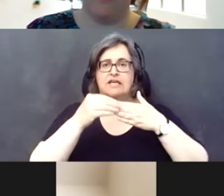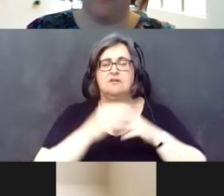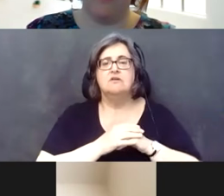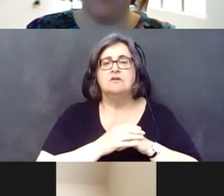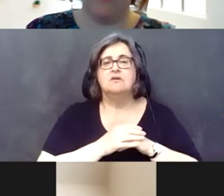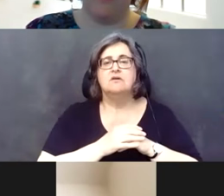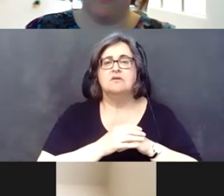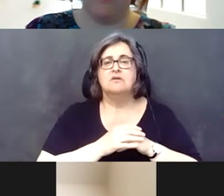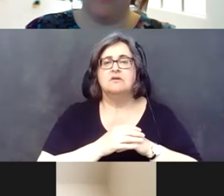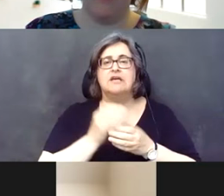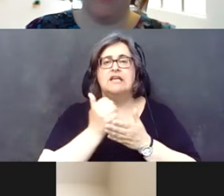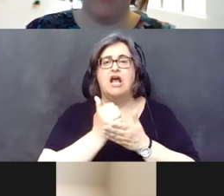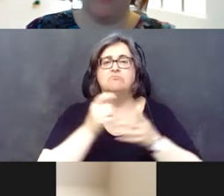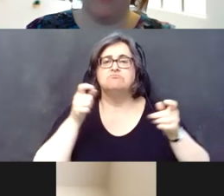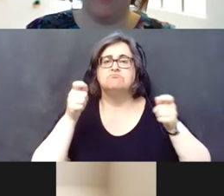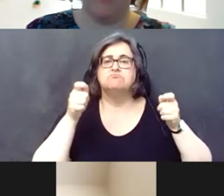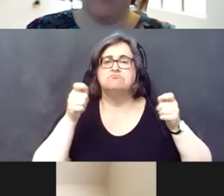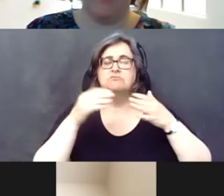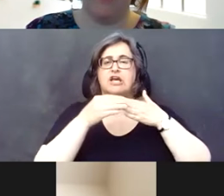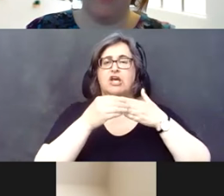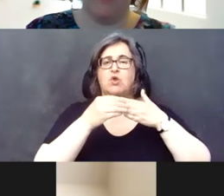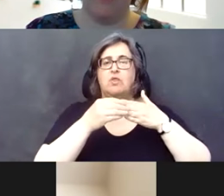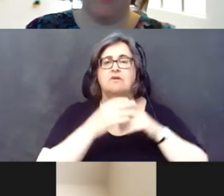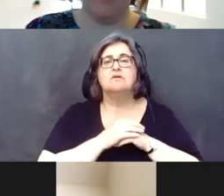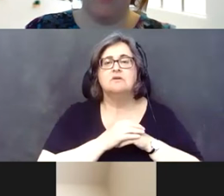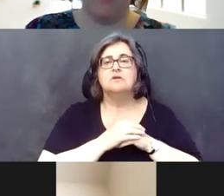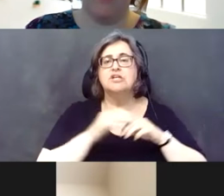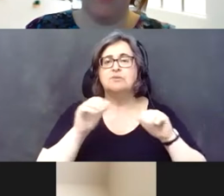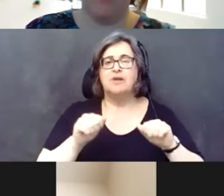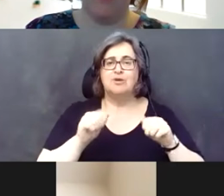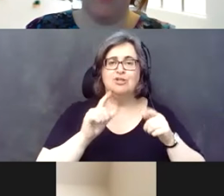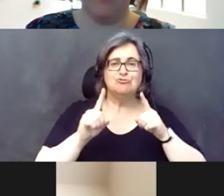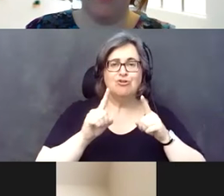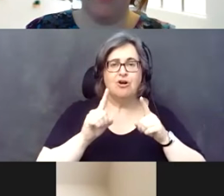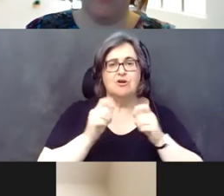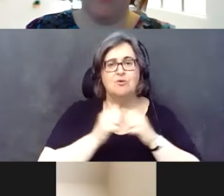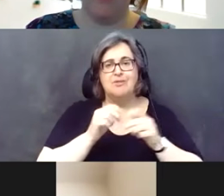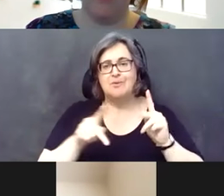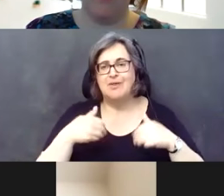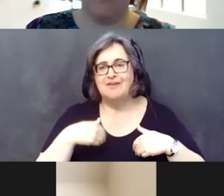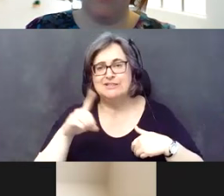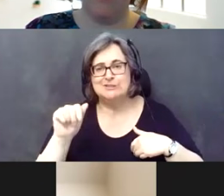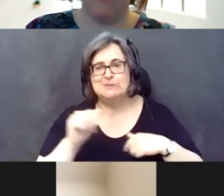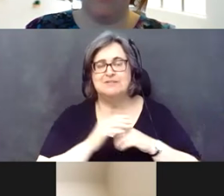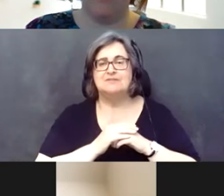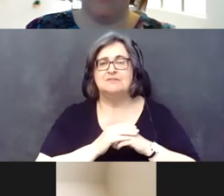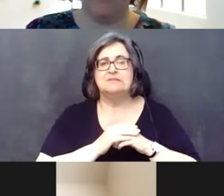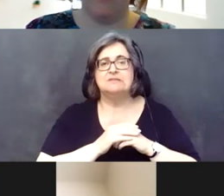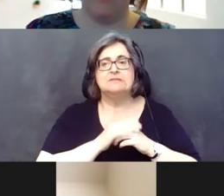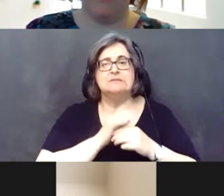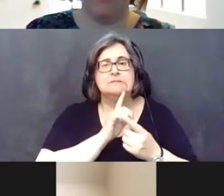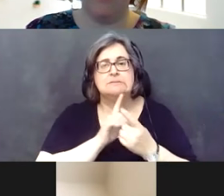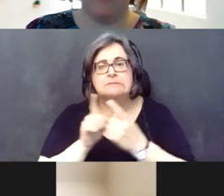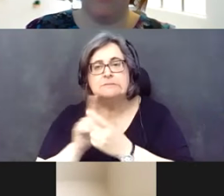help lead to be able to talk to people with disabilities and get to know them, and